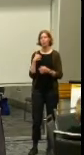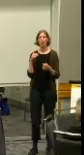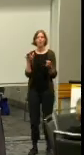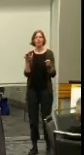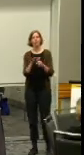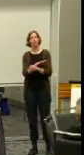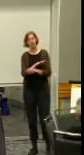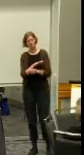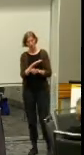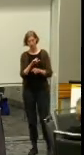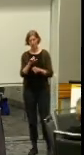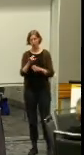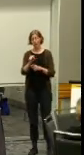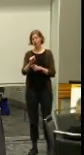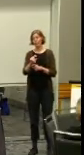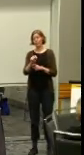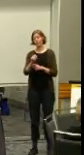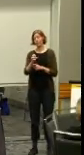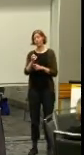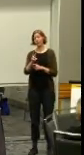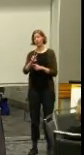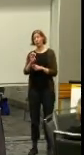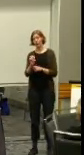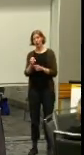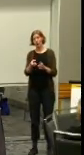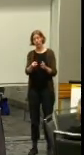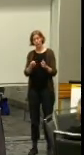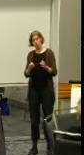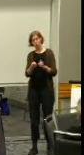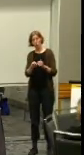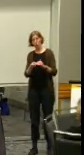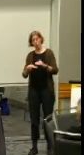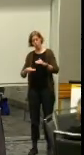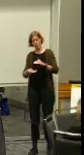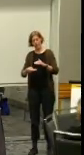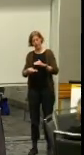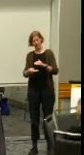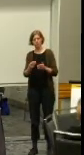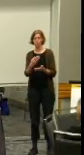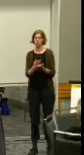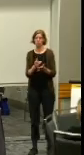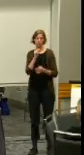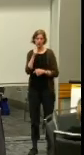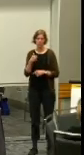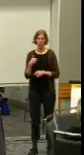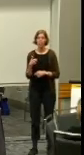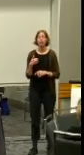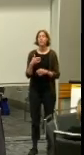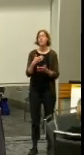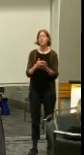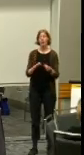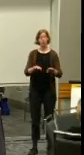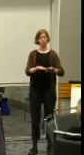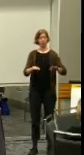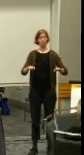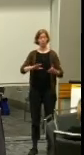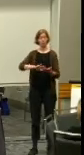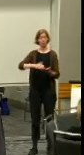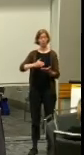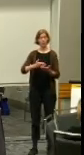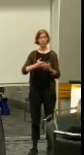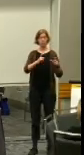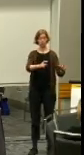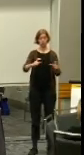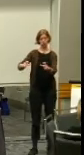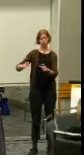of the units. We did some cooktops and some microwaves / air